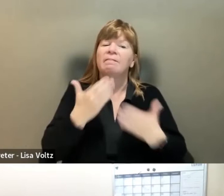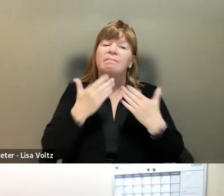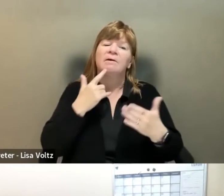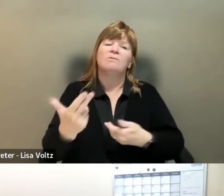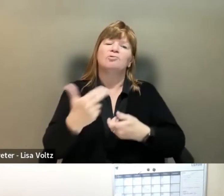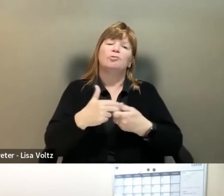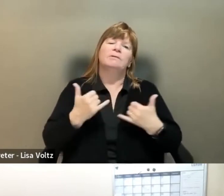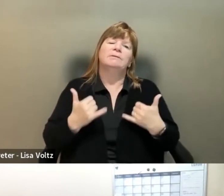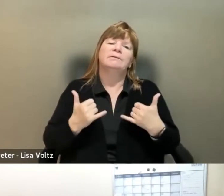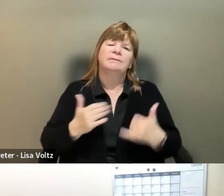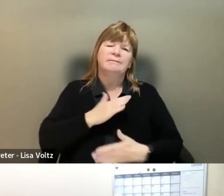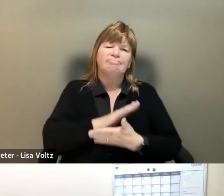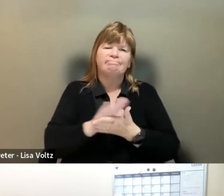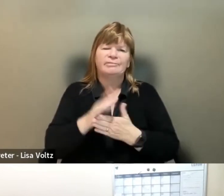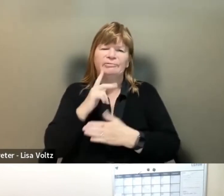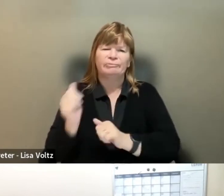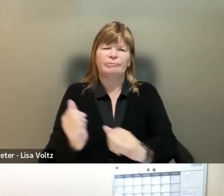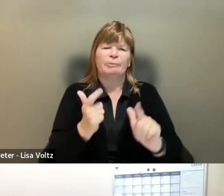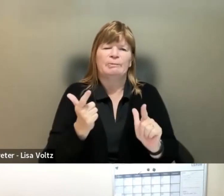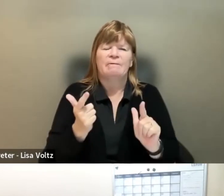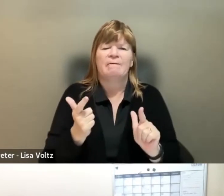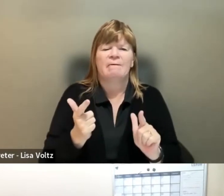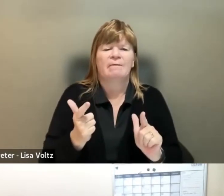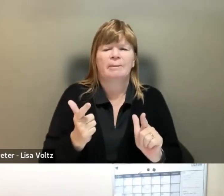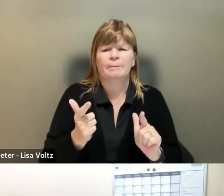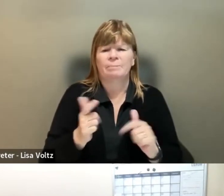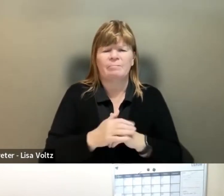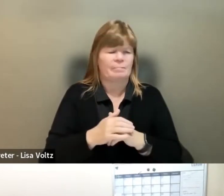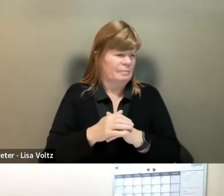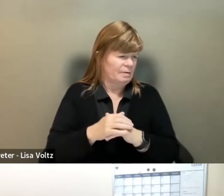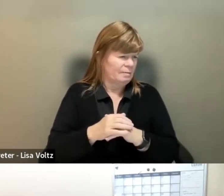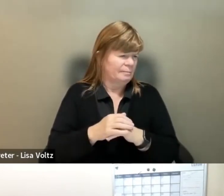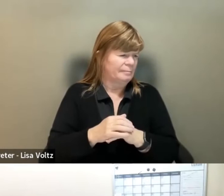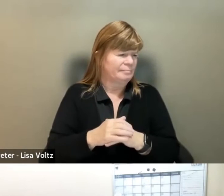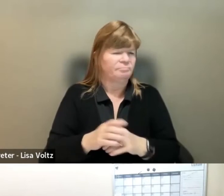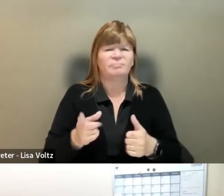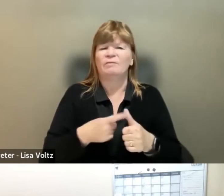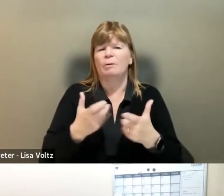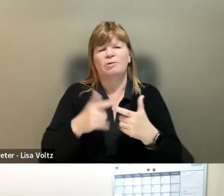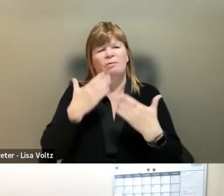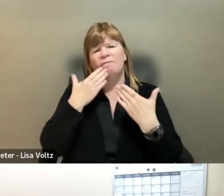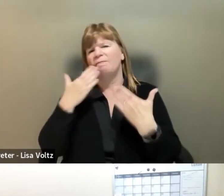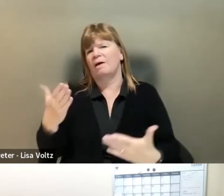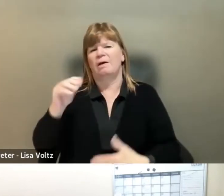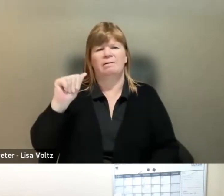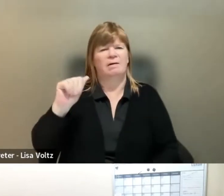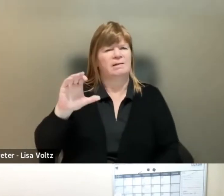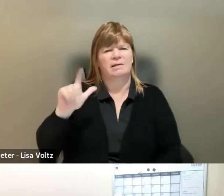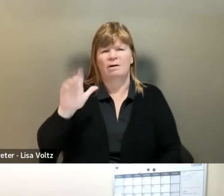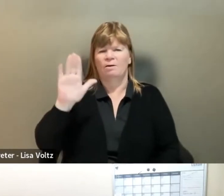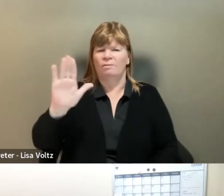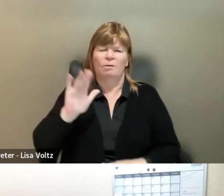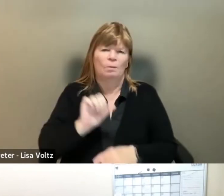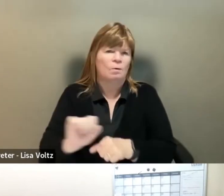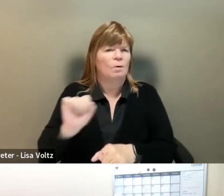It's really nice to see you all. And I want to first just thank ACL for all of the work that